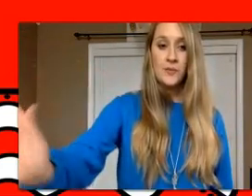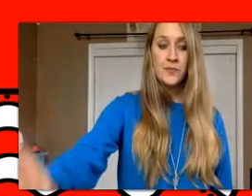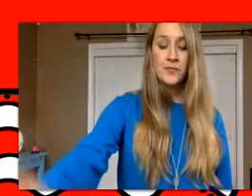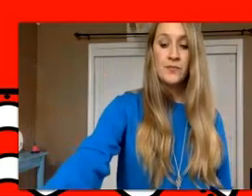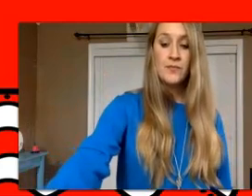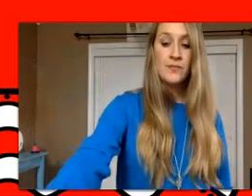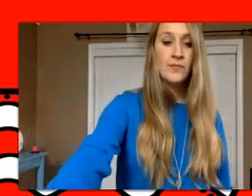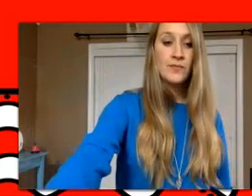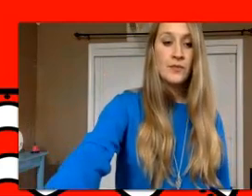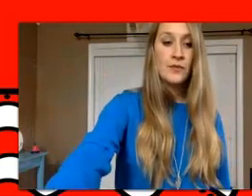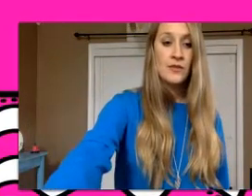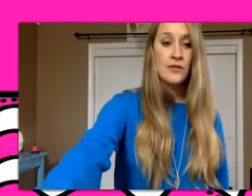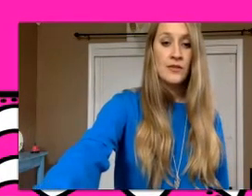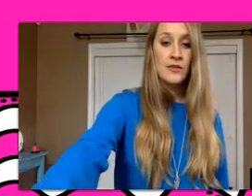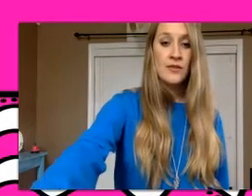her.